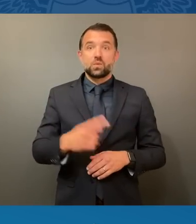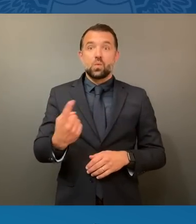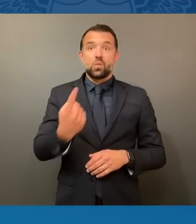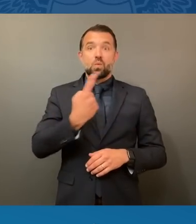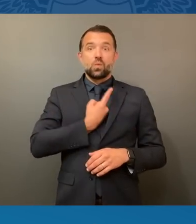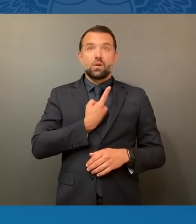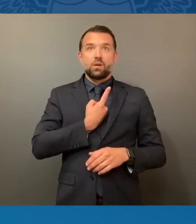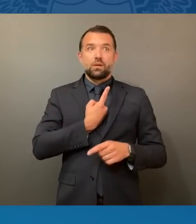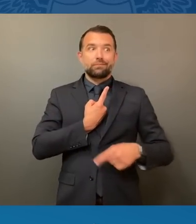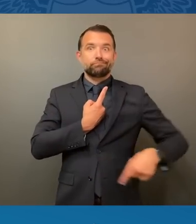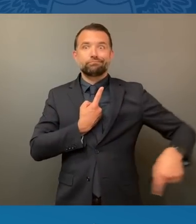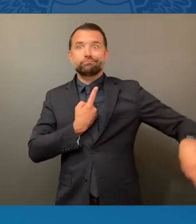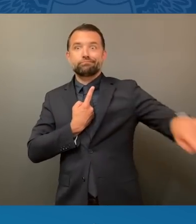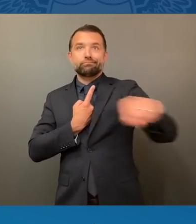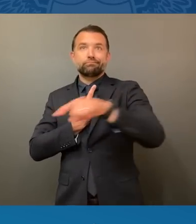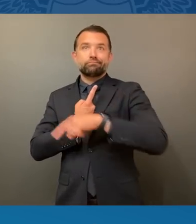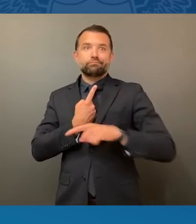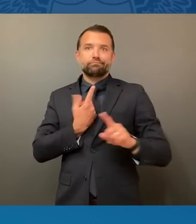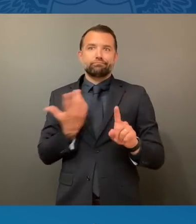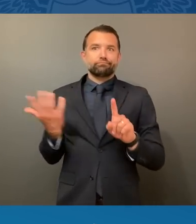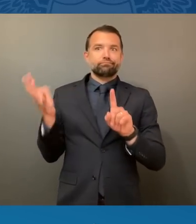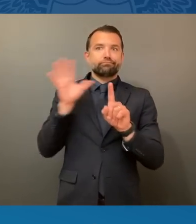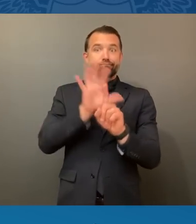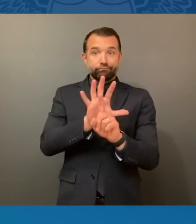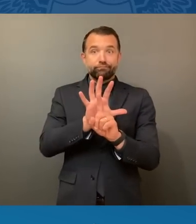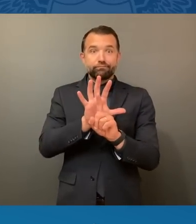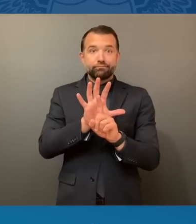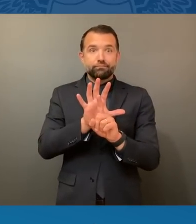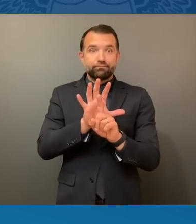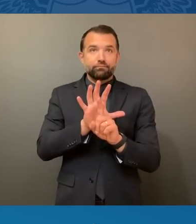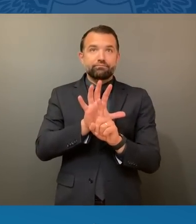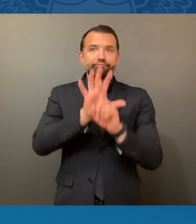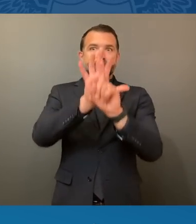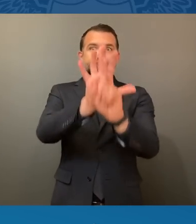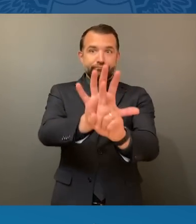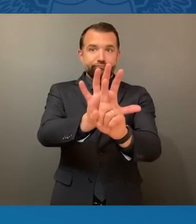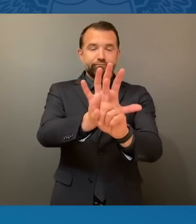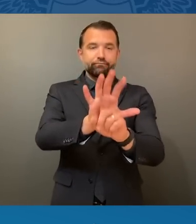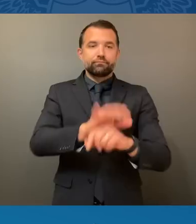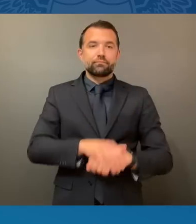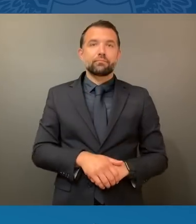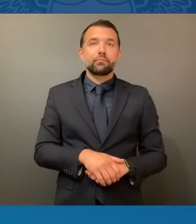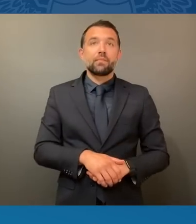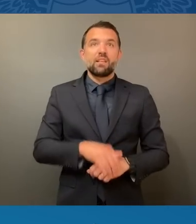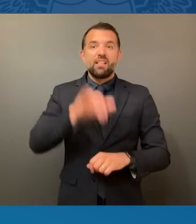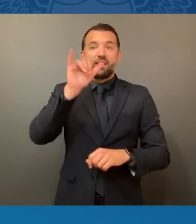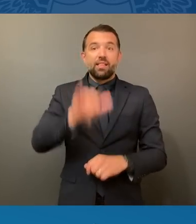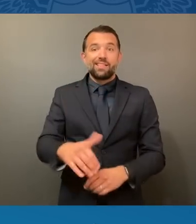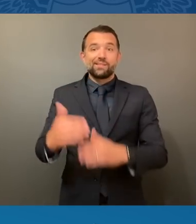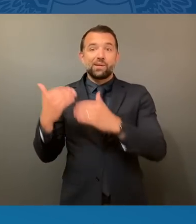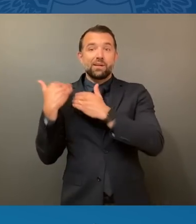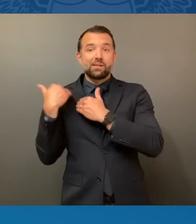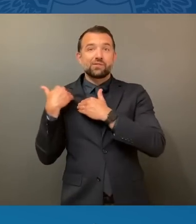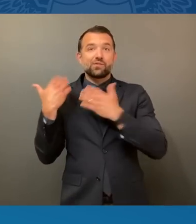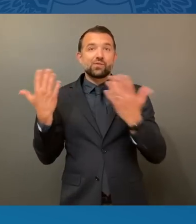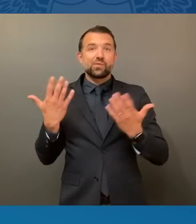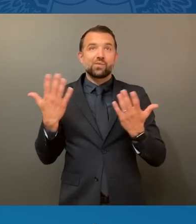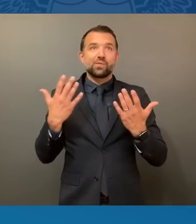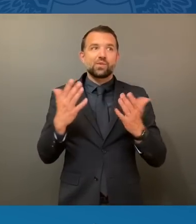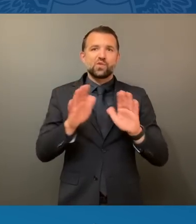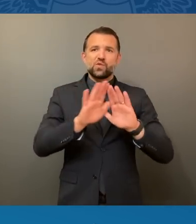responsibility then to be the voice that carries the voice of so many who are not in that room, and so many who have